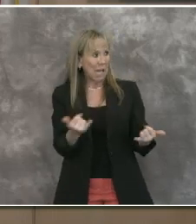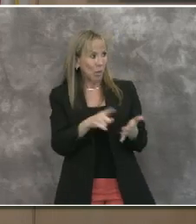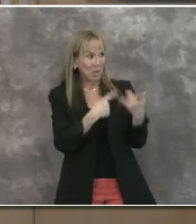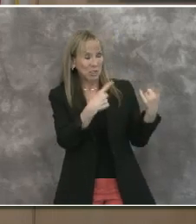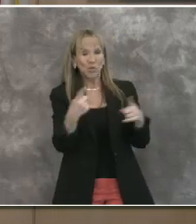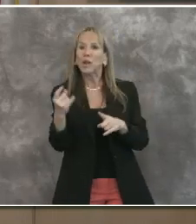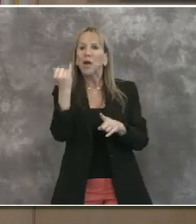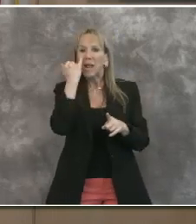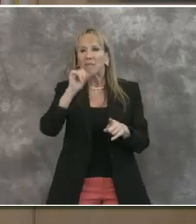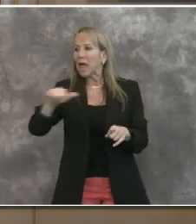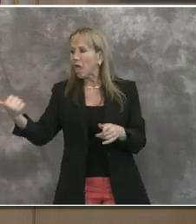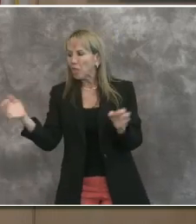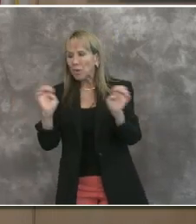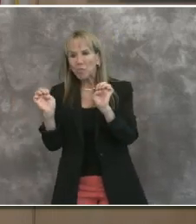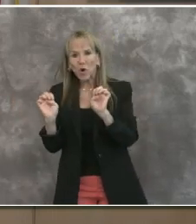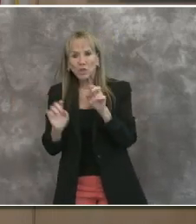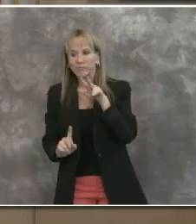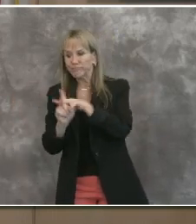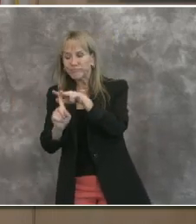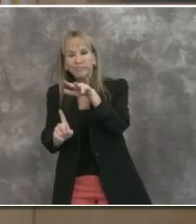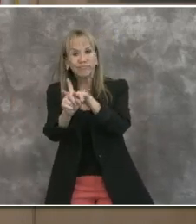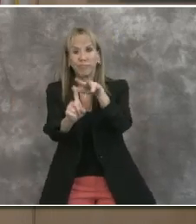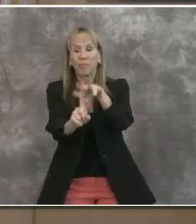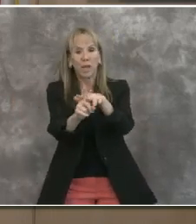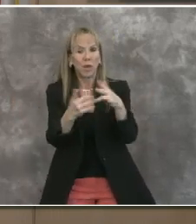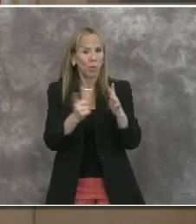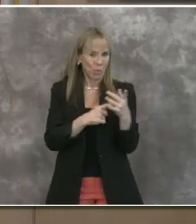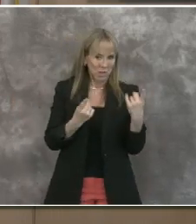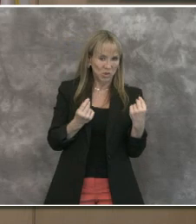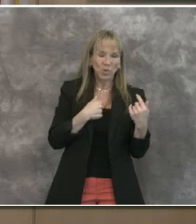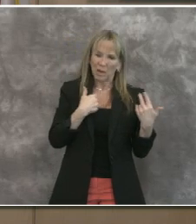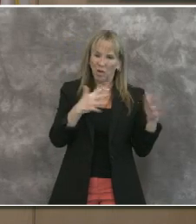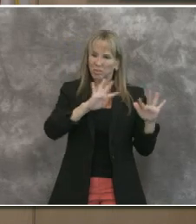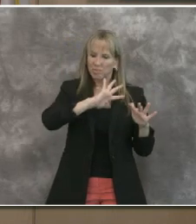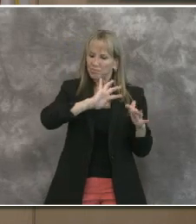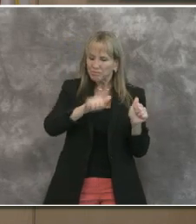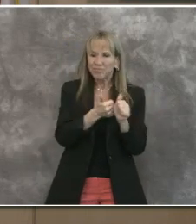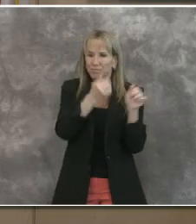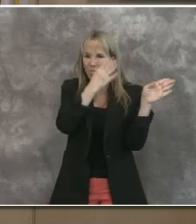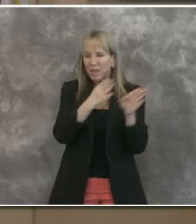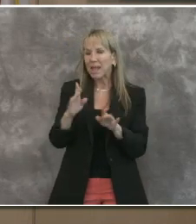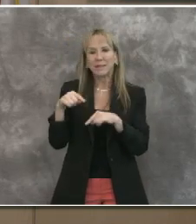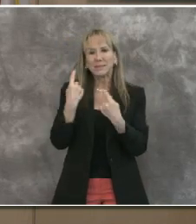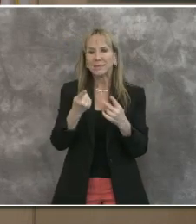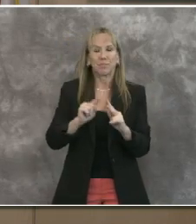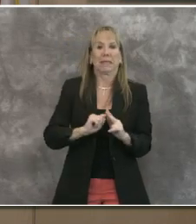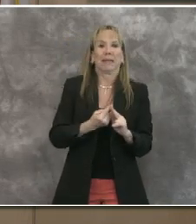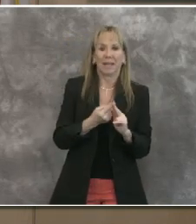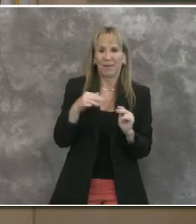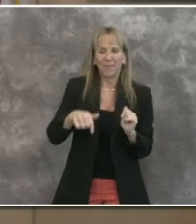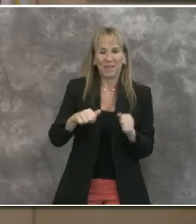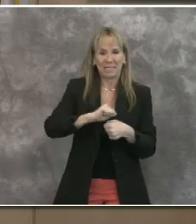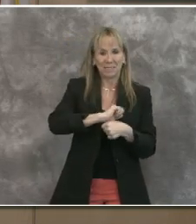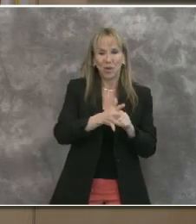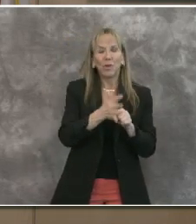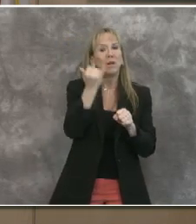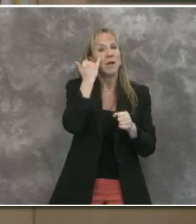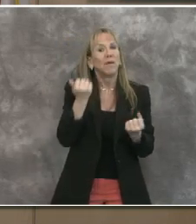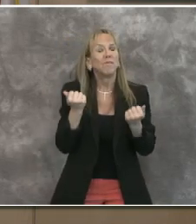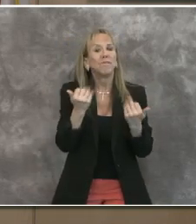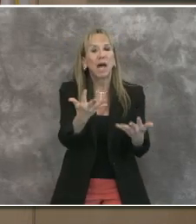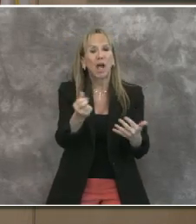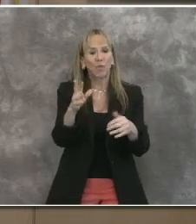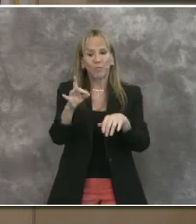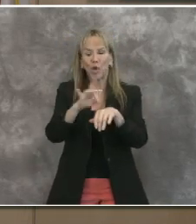multitude of other emergencies, whether that be a wildfire, which we're very familiar with here in San Diego, or an earthquake, or anything else. And so